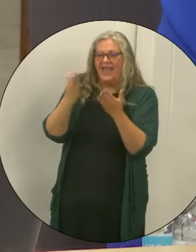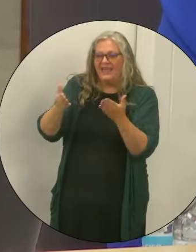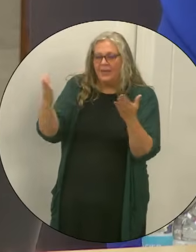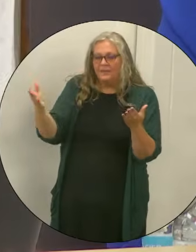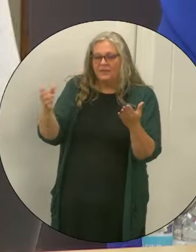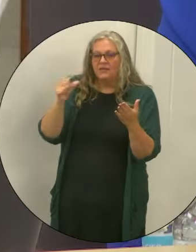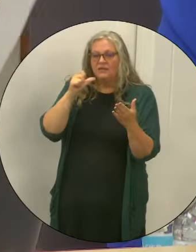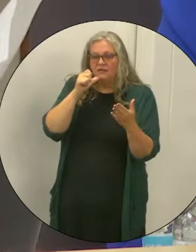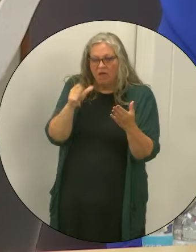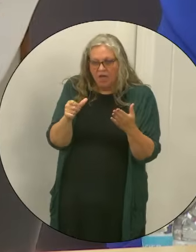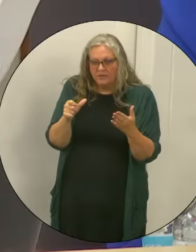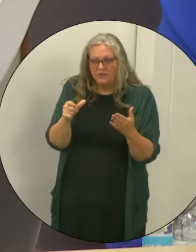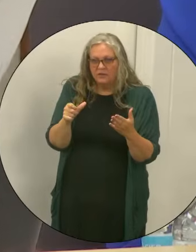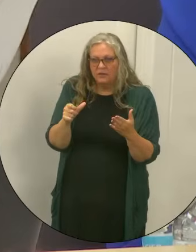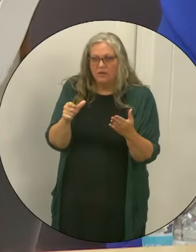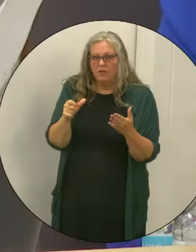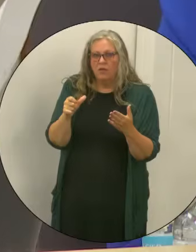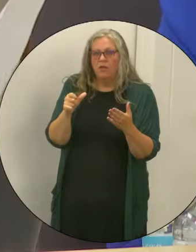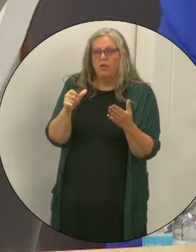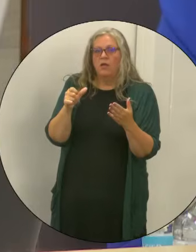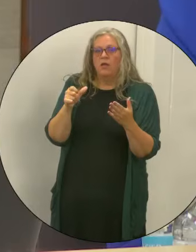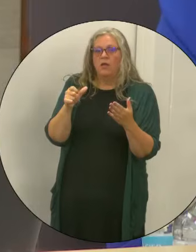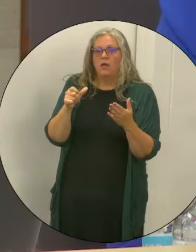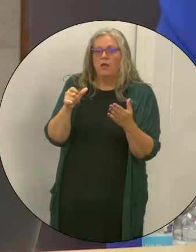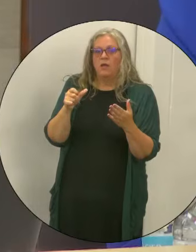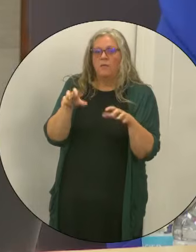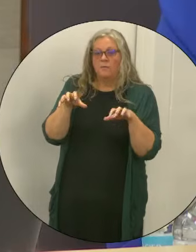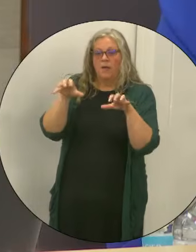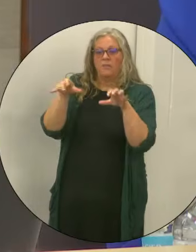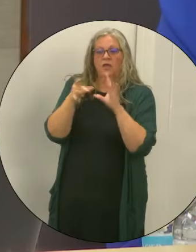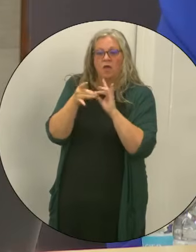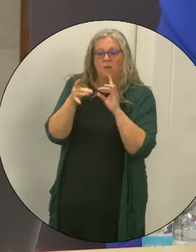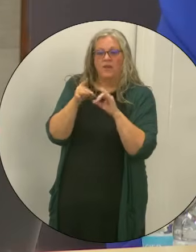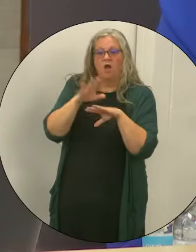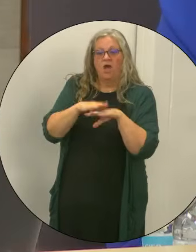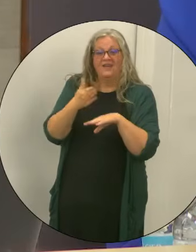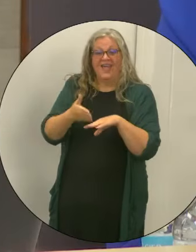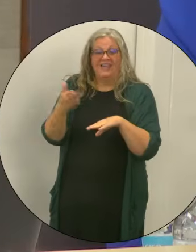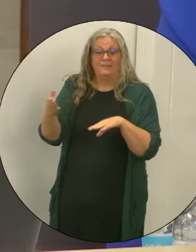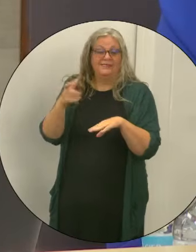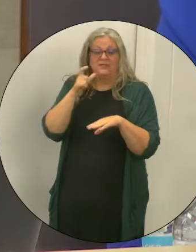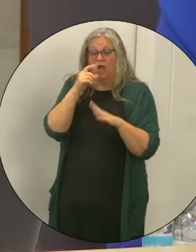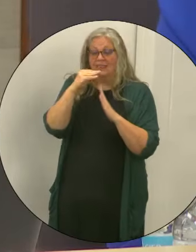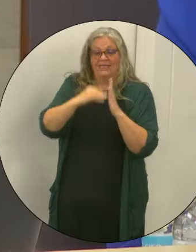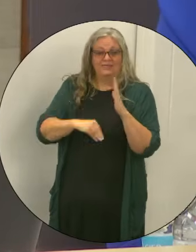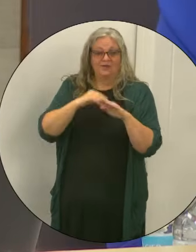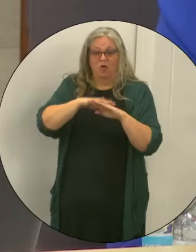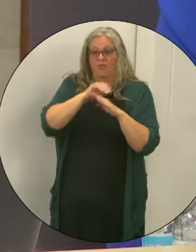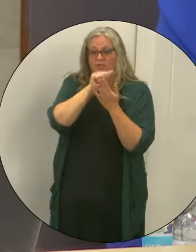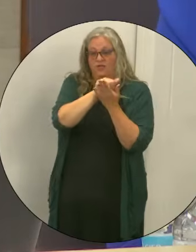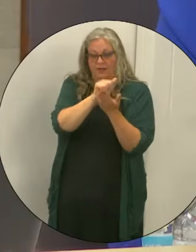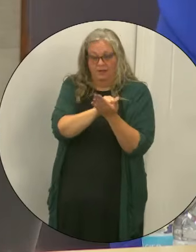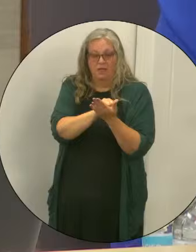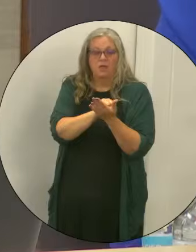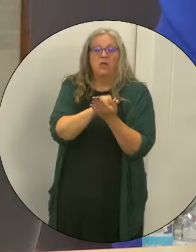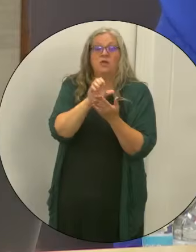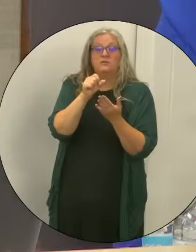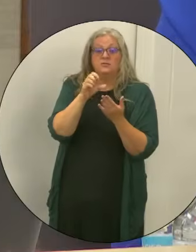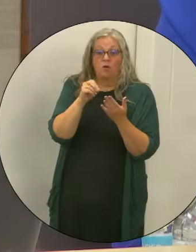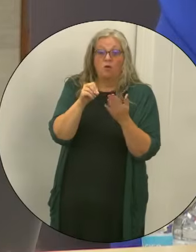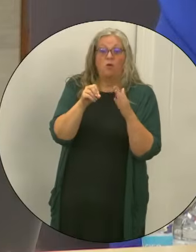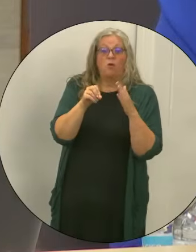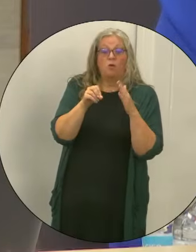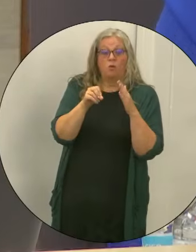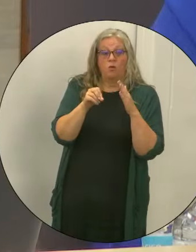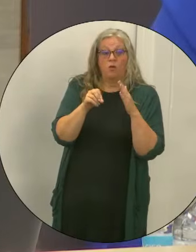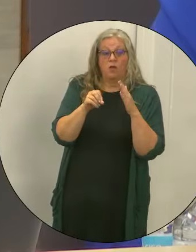on, is that right? Is it 5.01? Yeah. Public comment on items not listed on the agenda. So you technically have